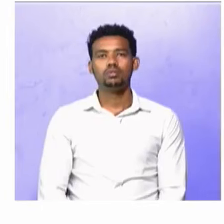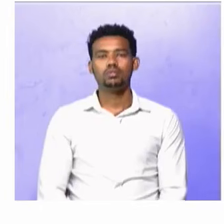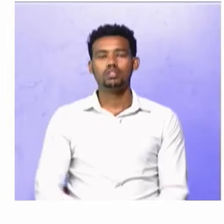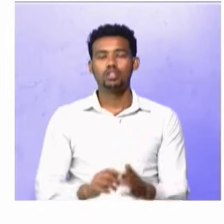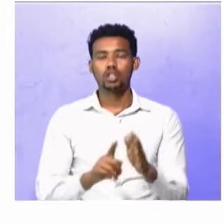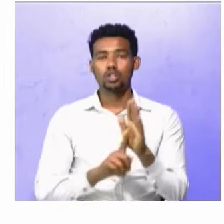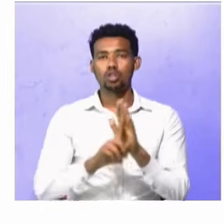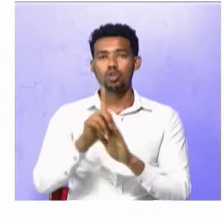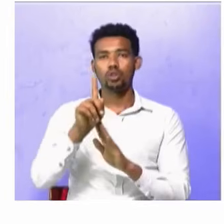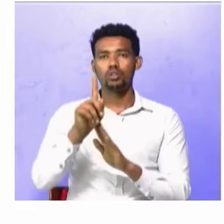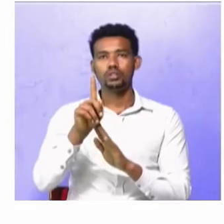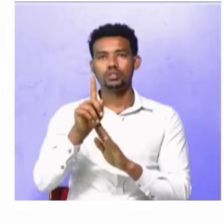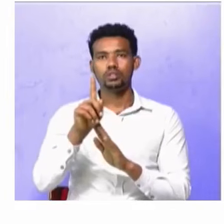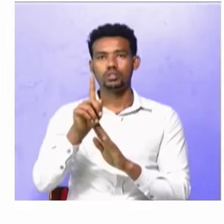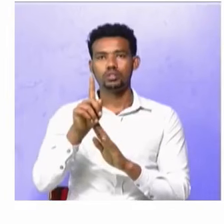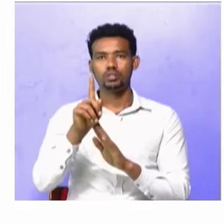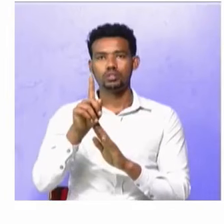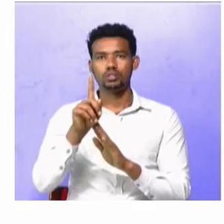tallest